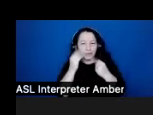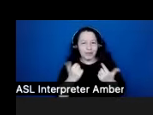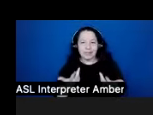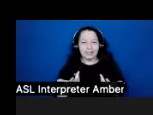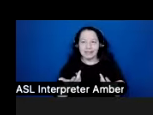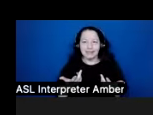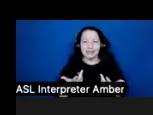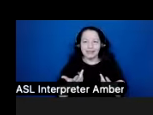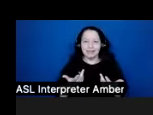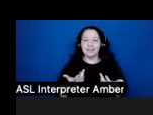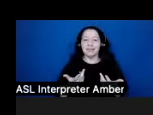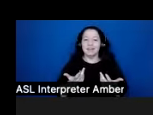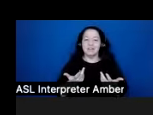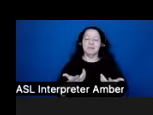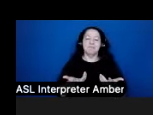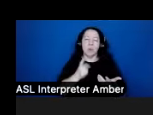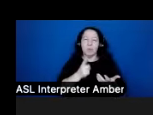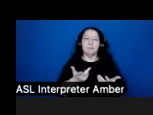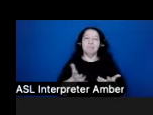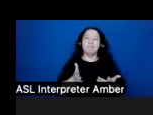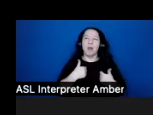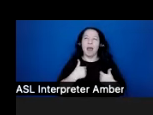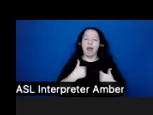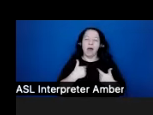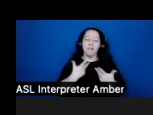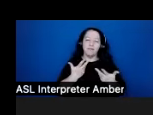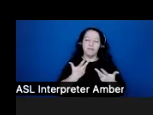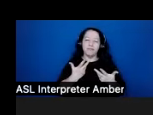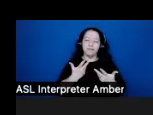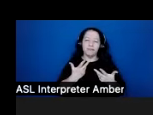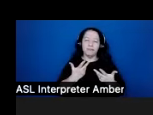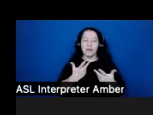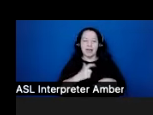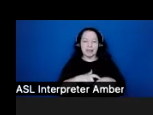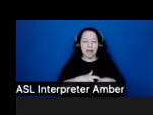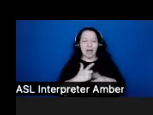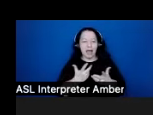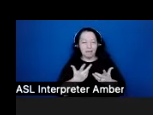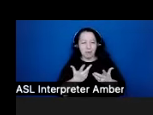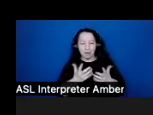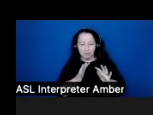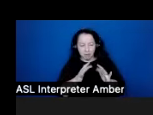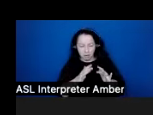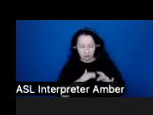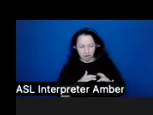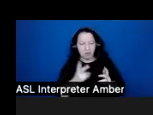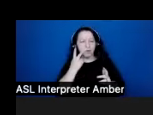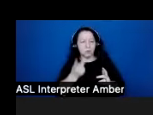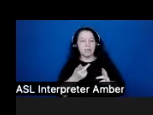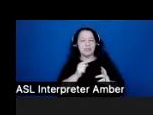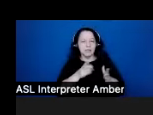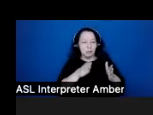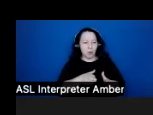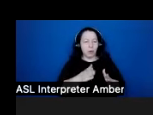we have sort of breaking down the individual and uplifting the collective, the community will make us stronger. So creating these